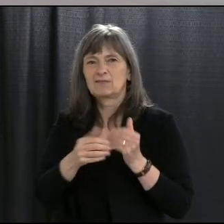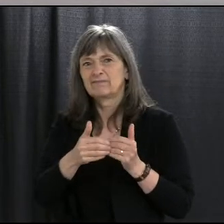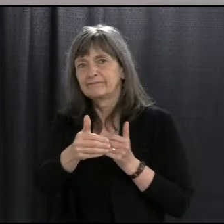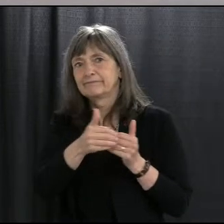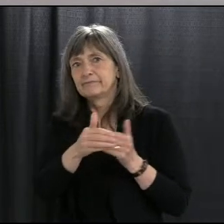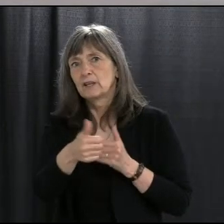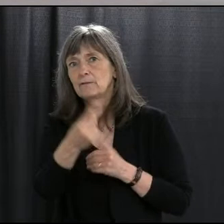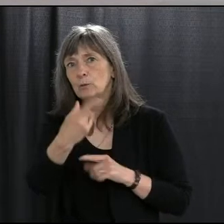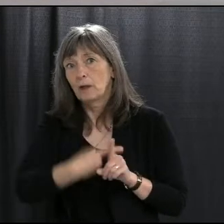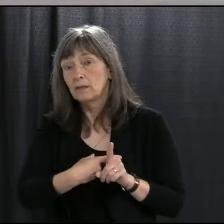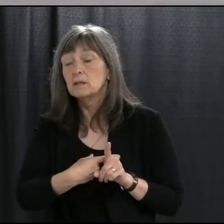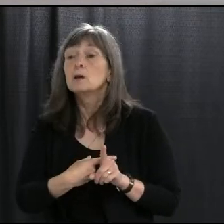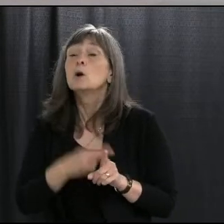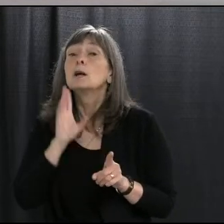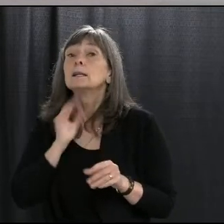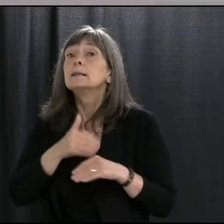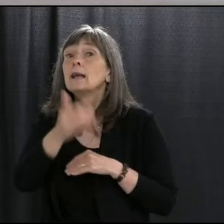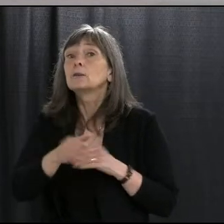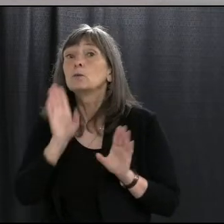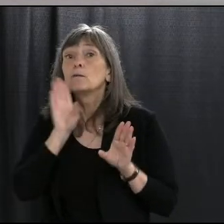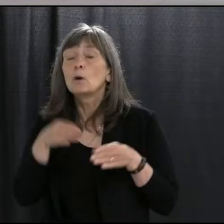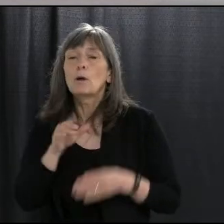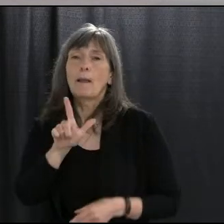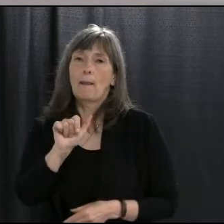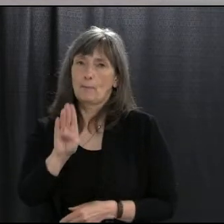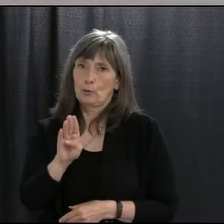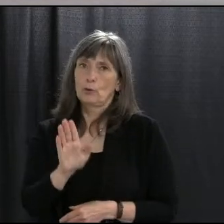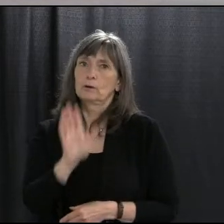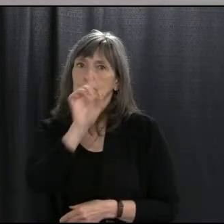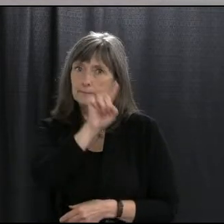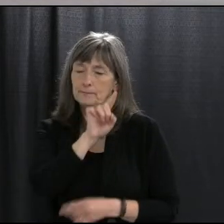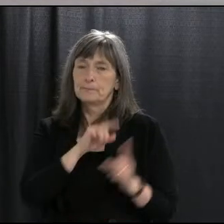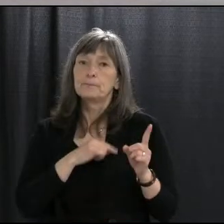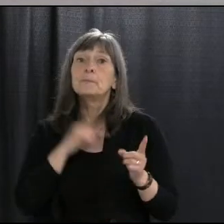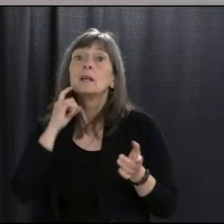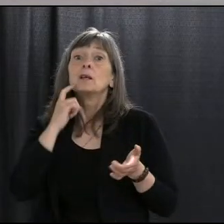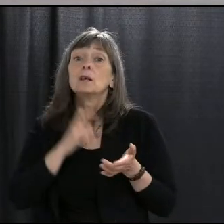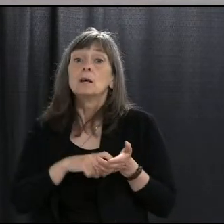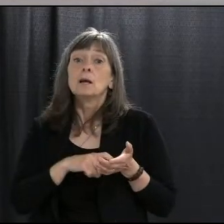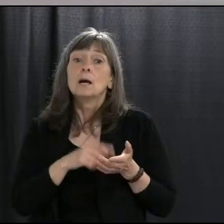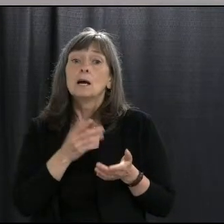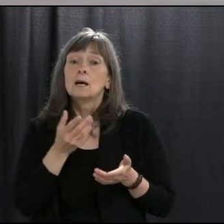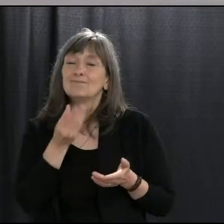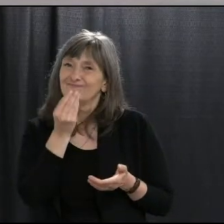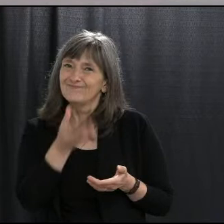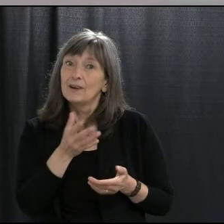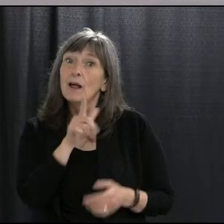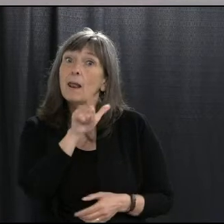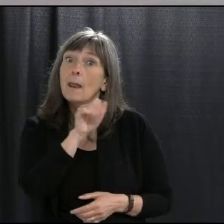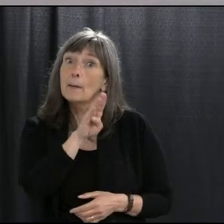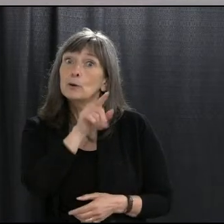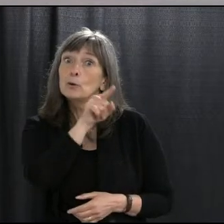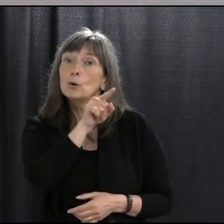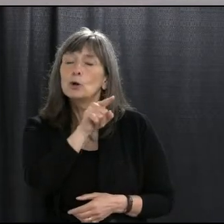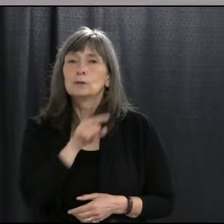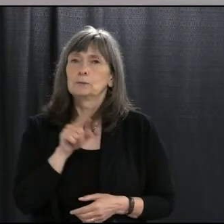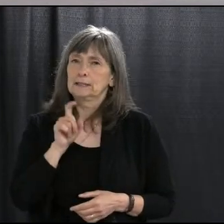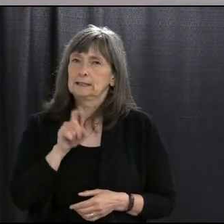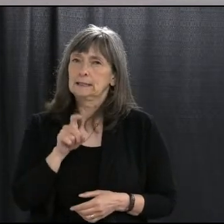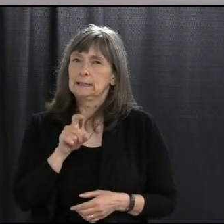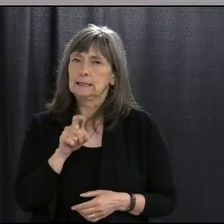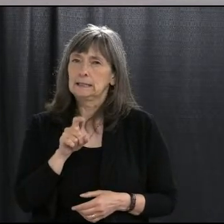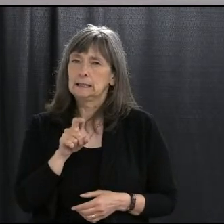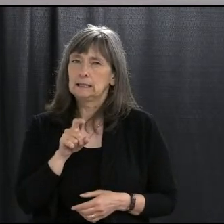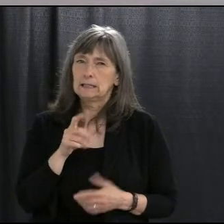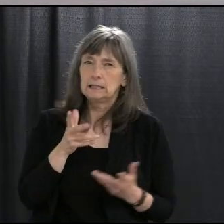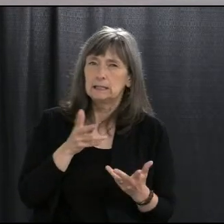with a focus on Labrador. One of the things that I will point out with Labrador is the need to co-design what